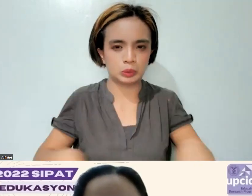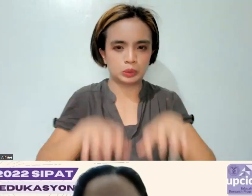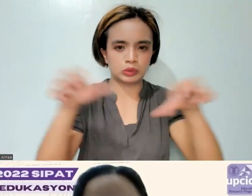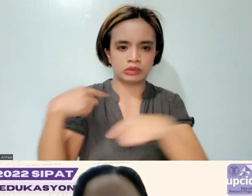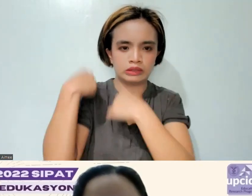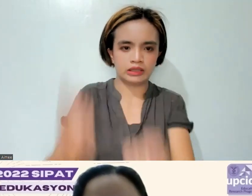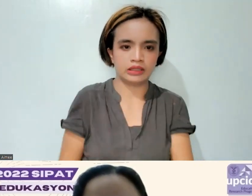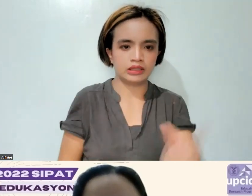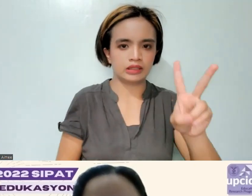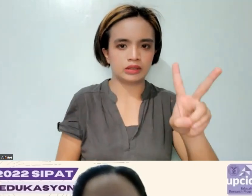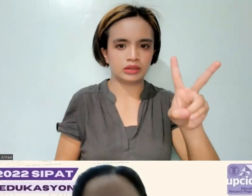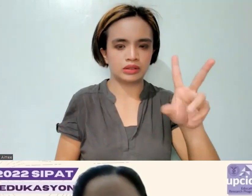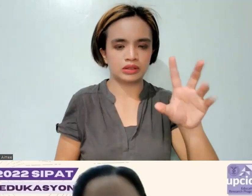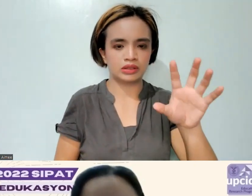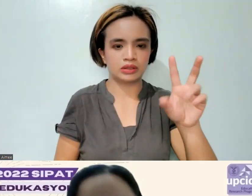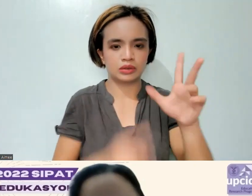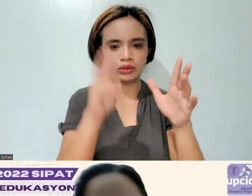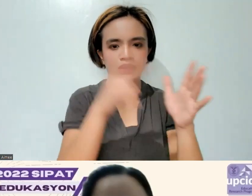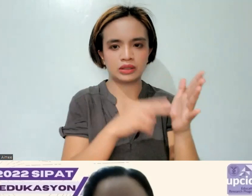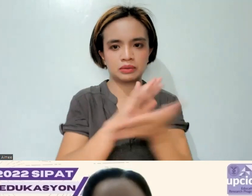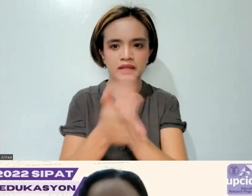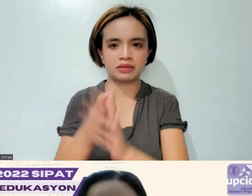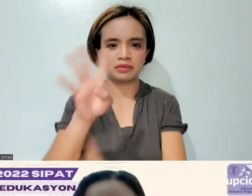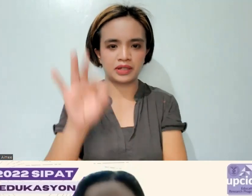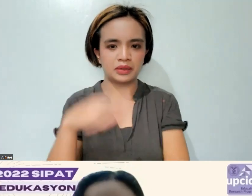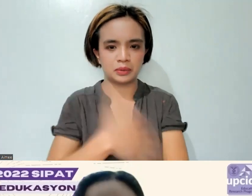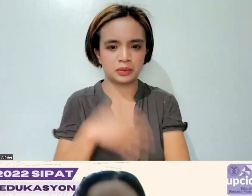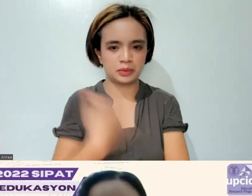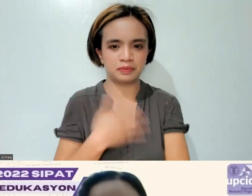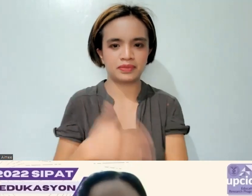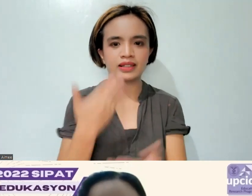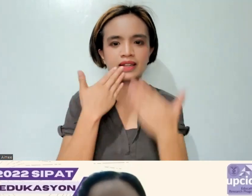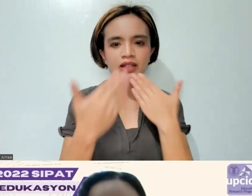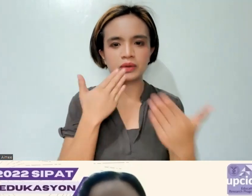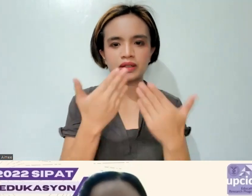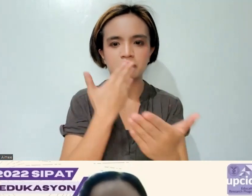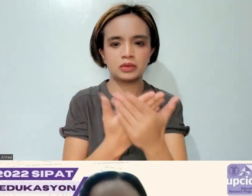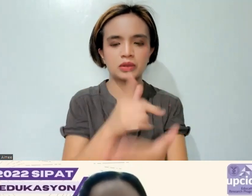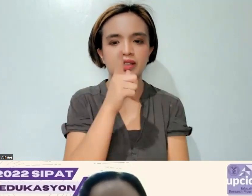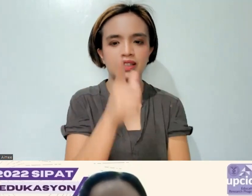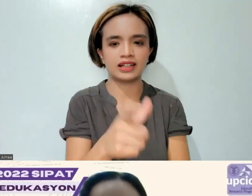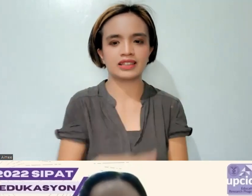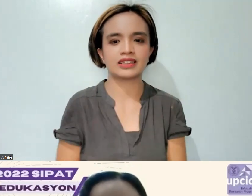to 49. Imagine that. Thank you very much, and good luck with your next phases of the study.